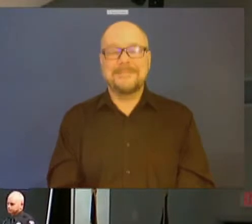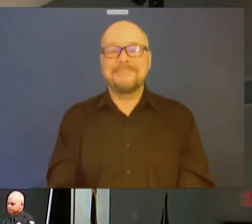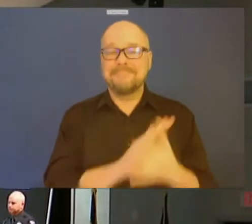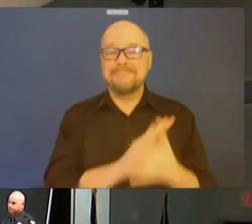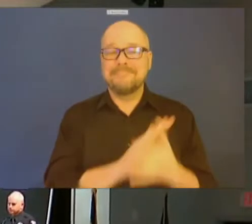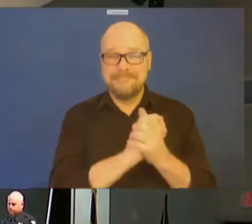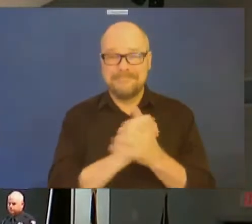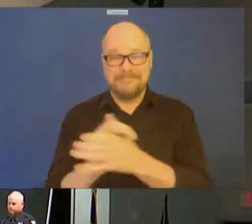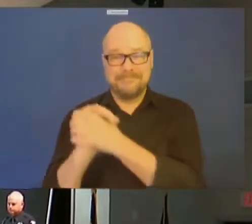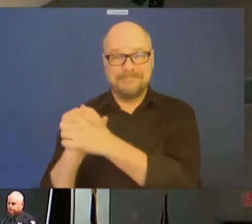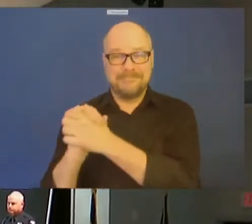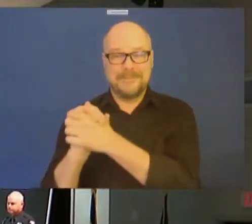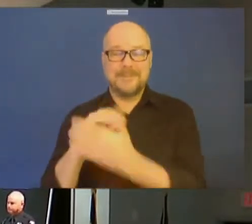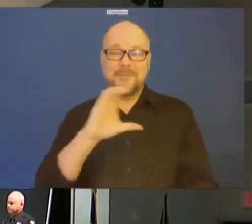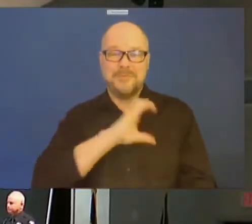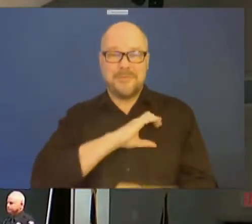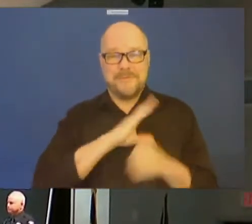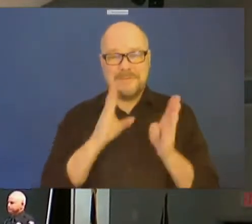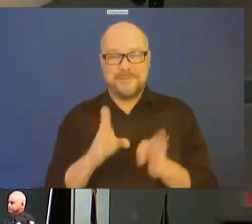Congratulations, officers.